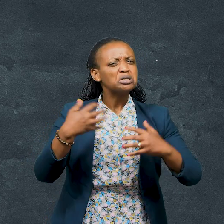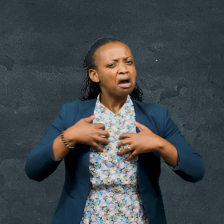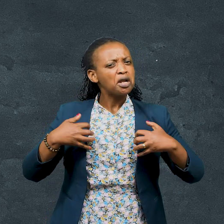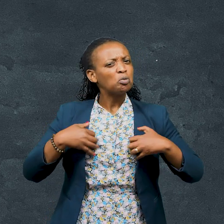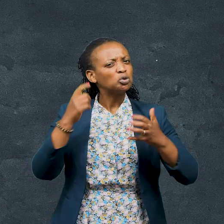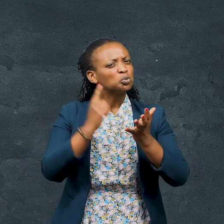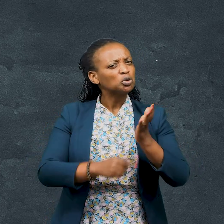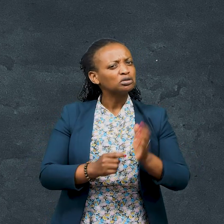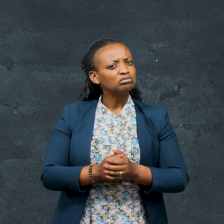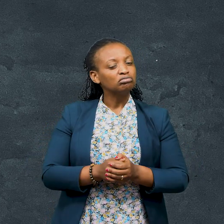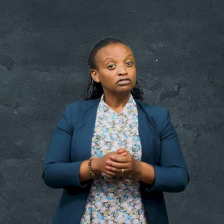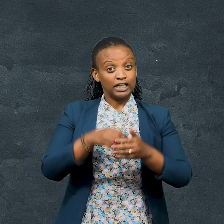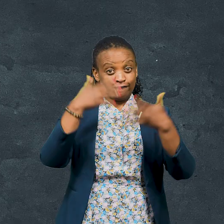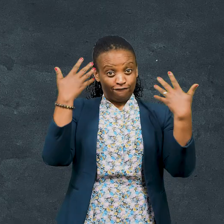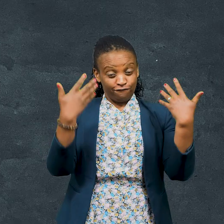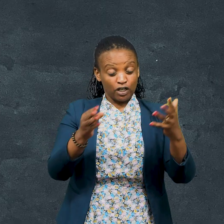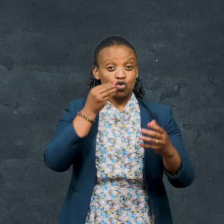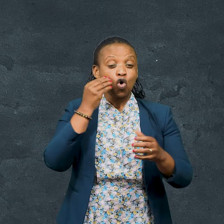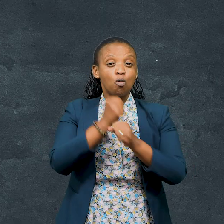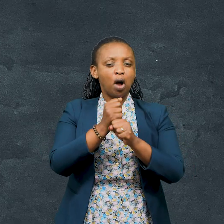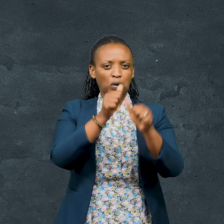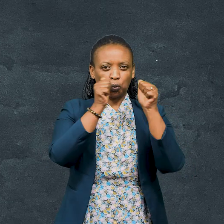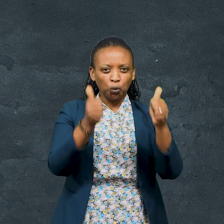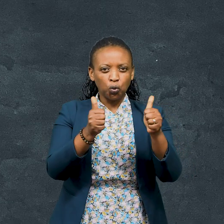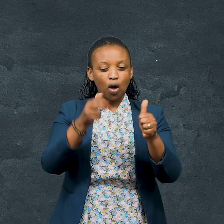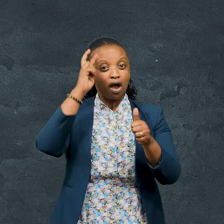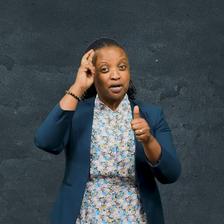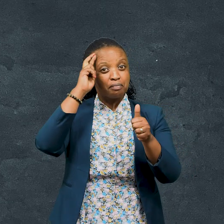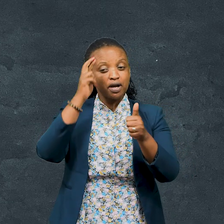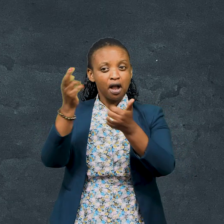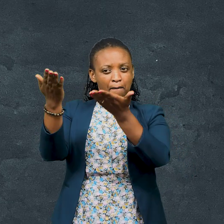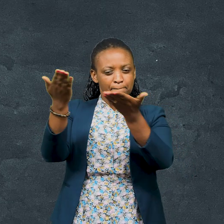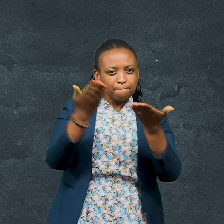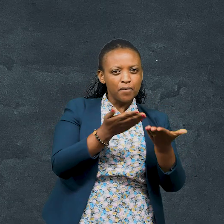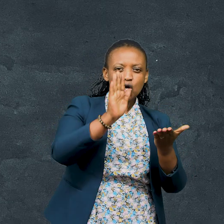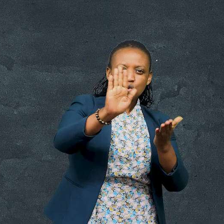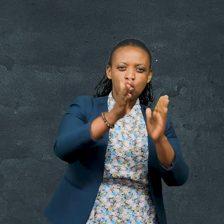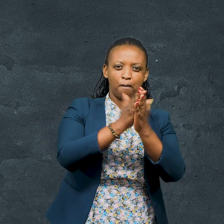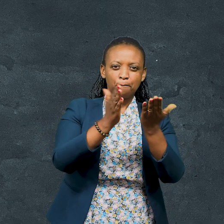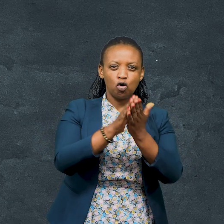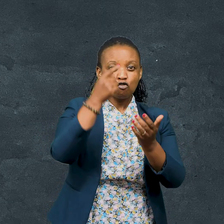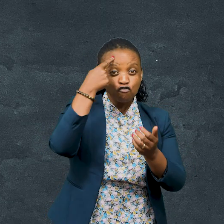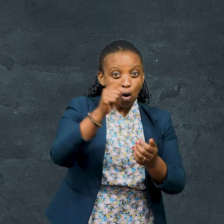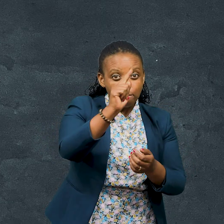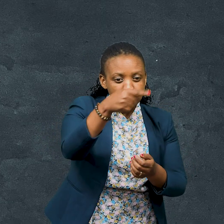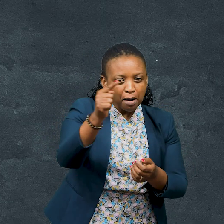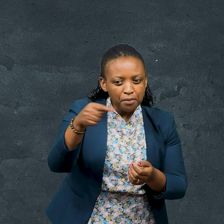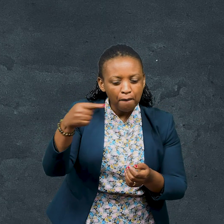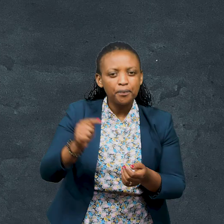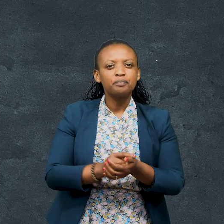wild animals? And once you finish your homework very well, remember to bring your book